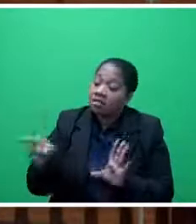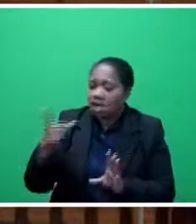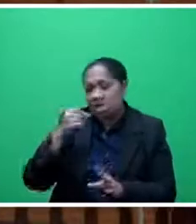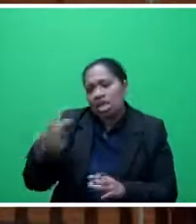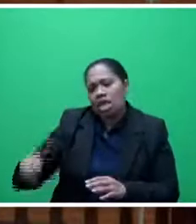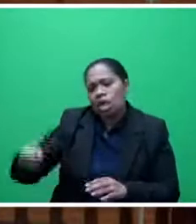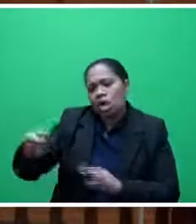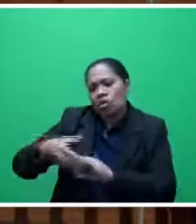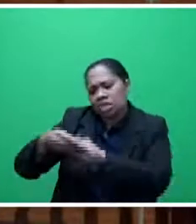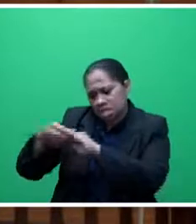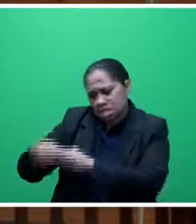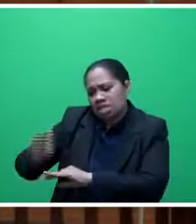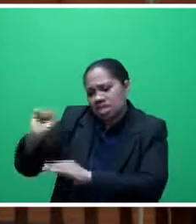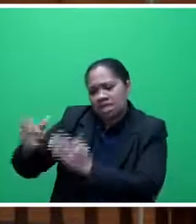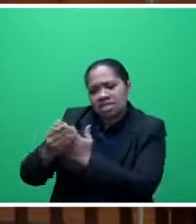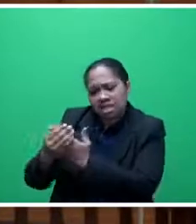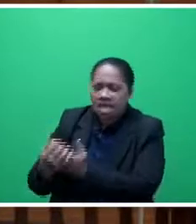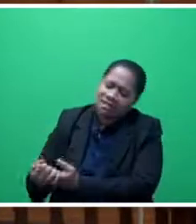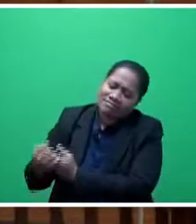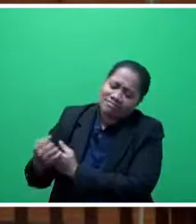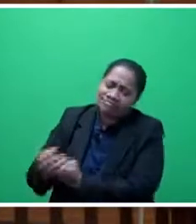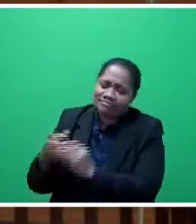but inside